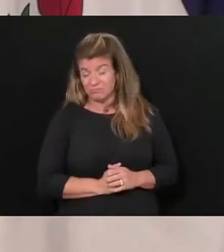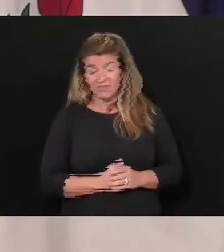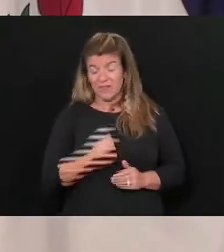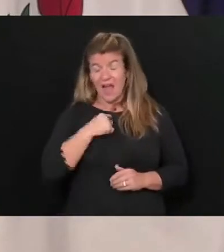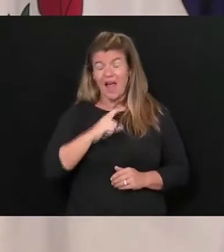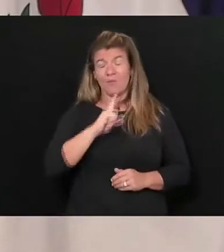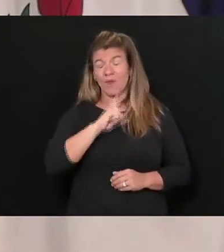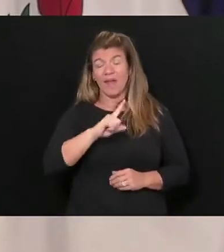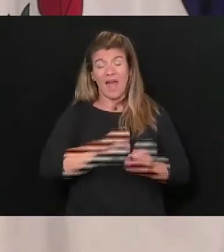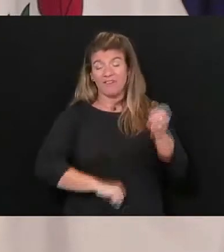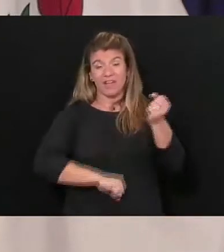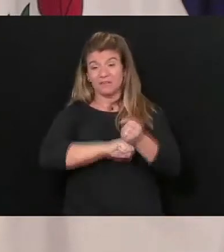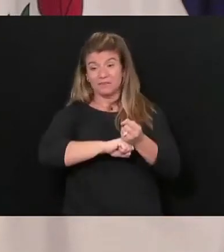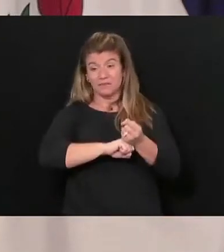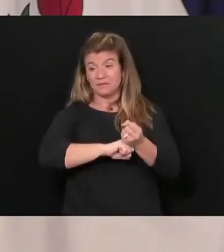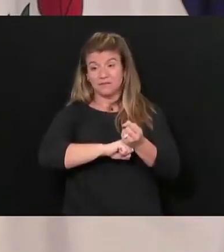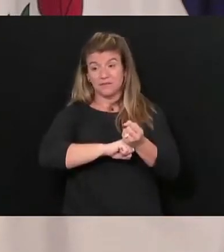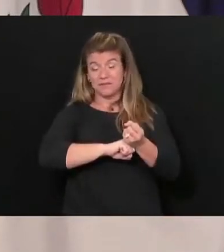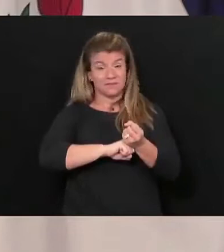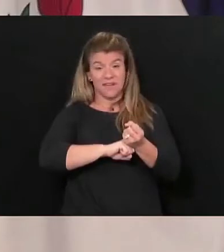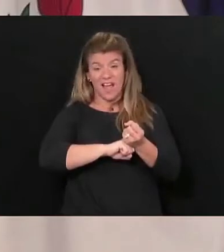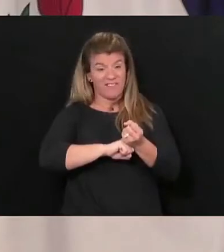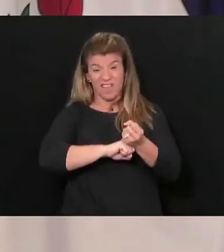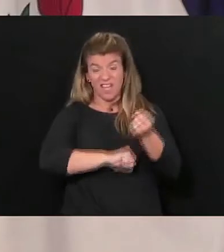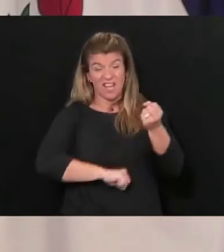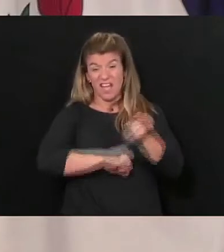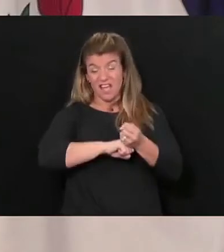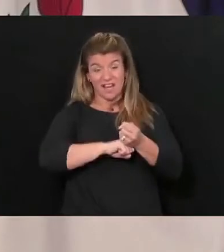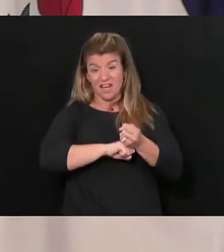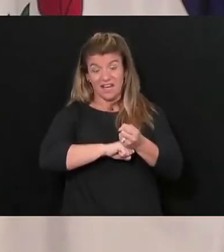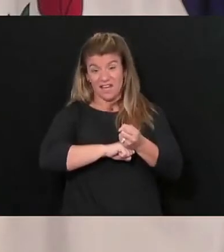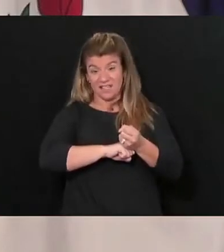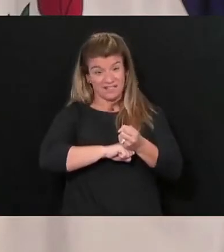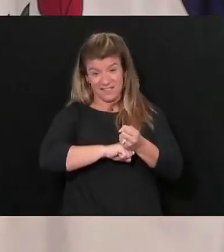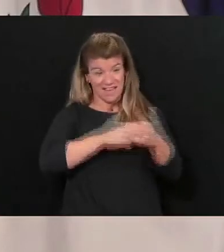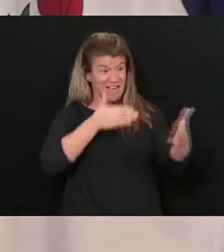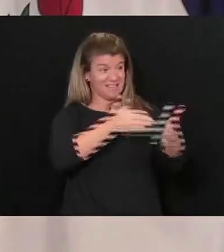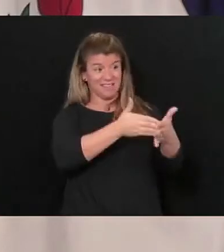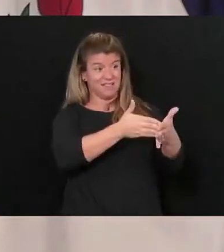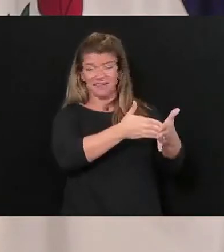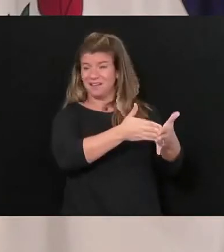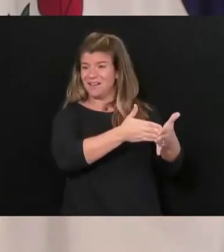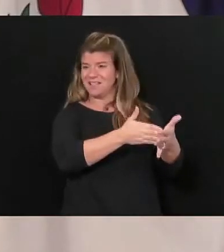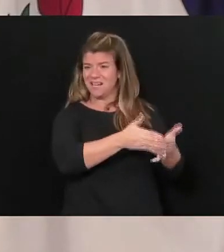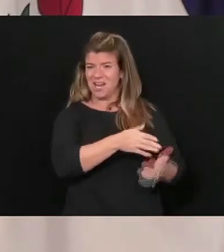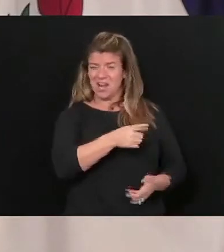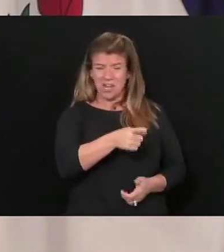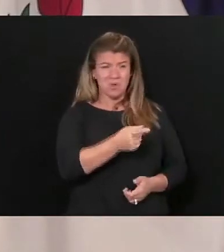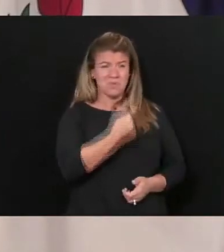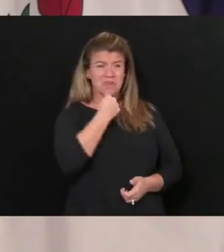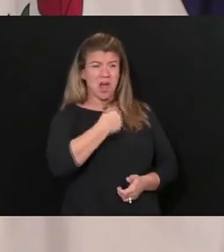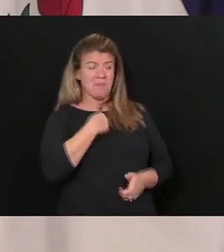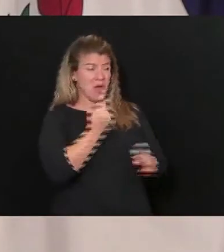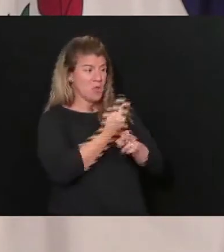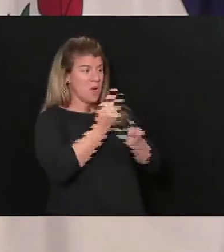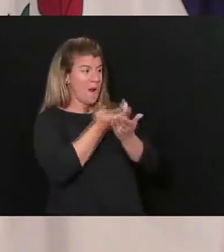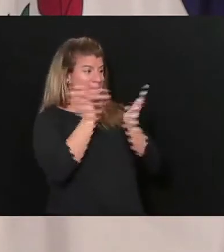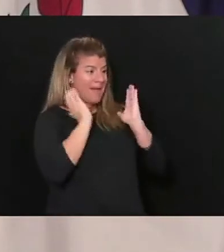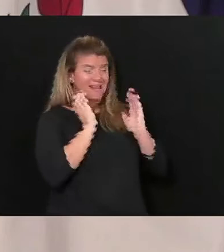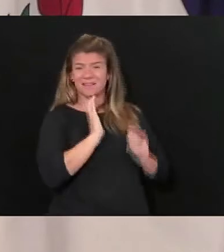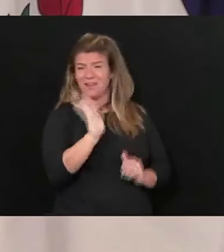advocate of the fact that, well, you know, by God, that's my right and everything, and I'm not wearing a